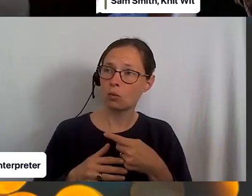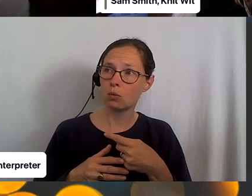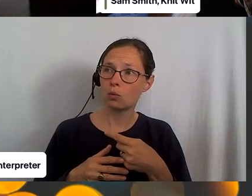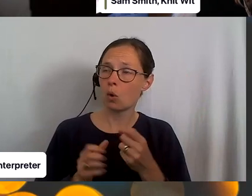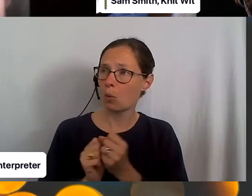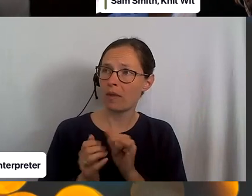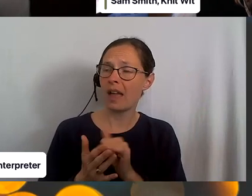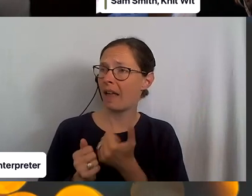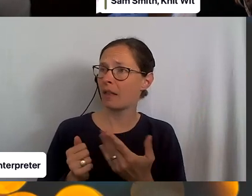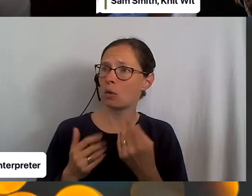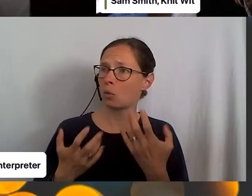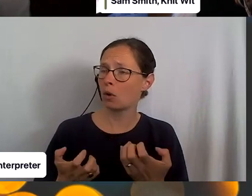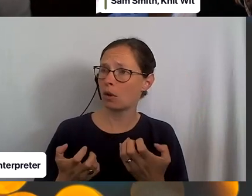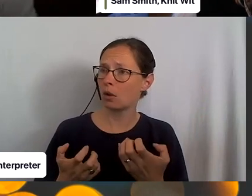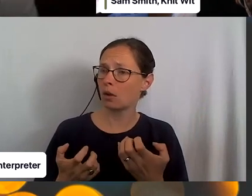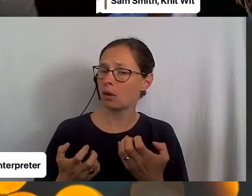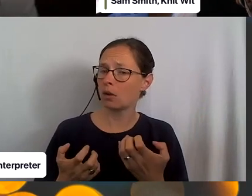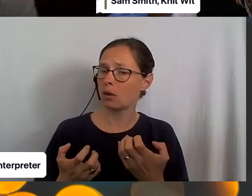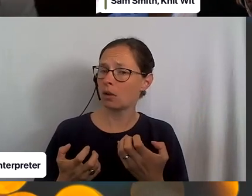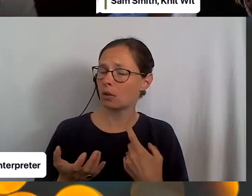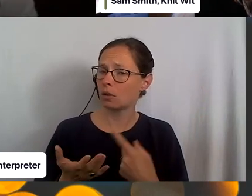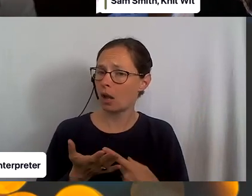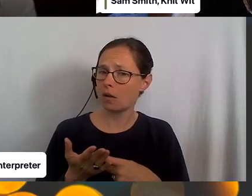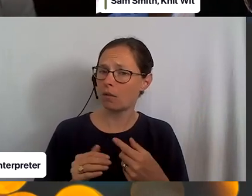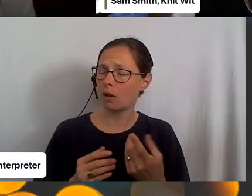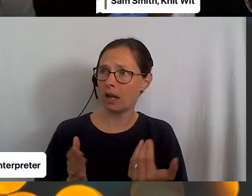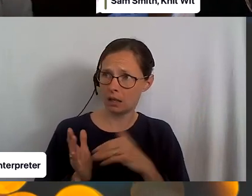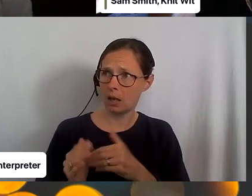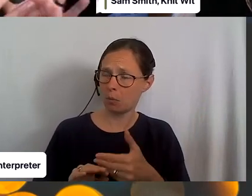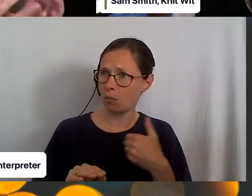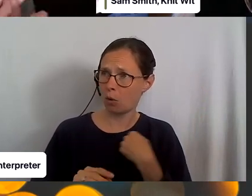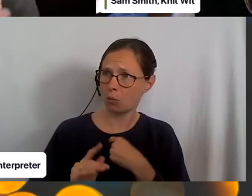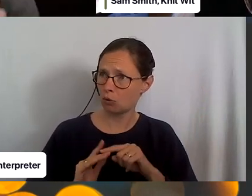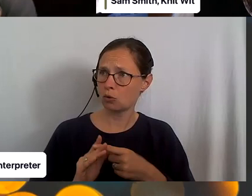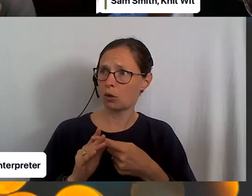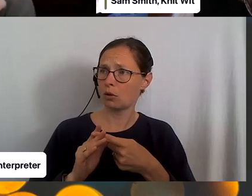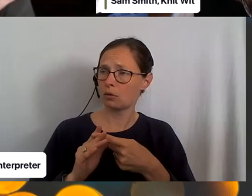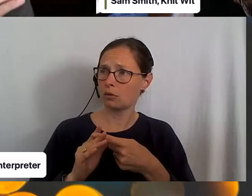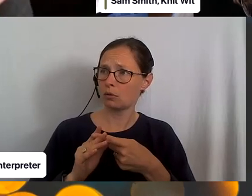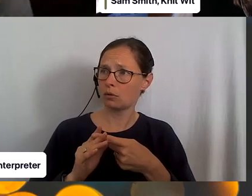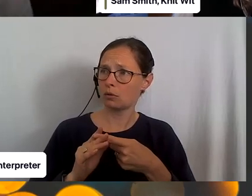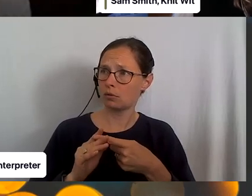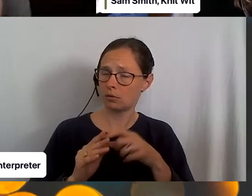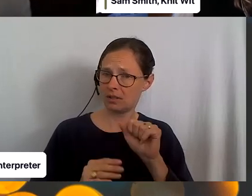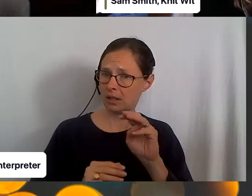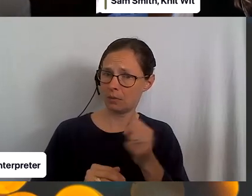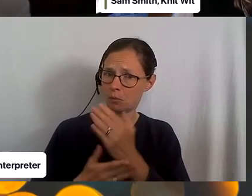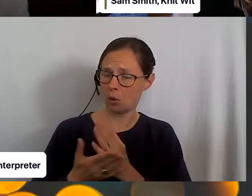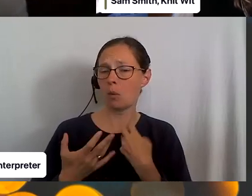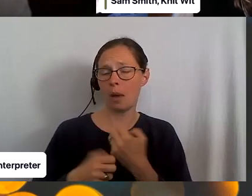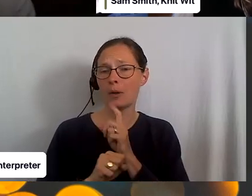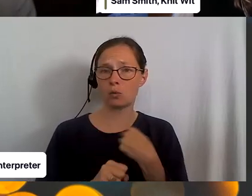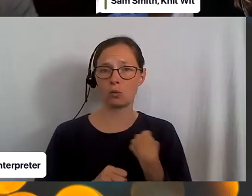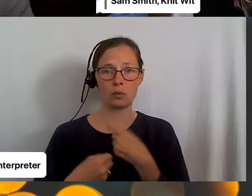you'd like reviewed or anything we need to cover once more before we get started into Sam's portion? I just want to make sure we